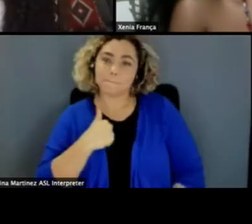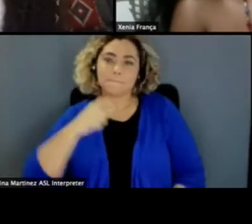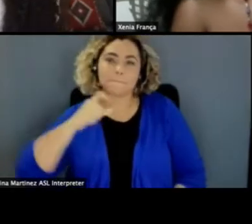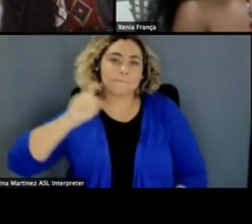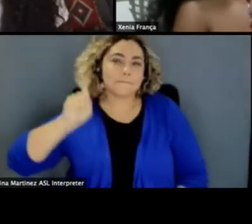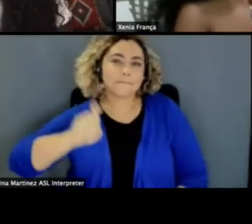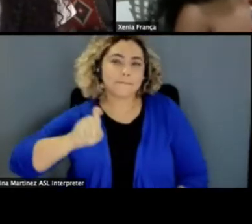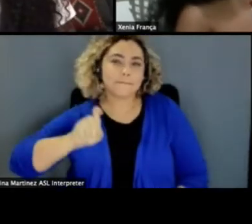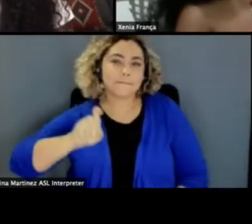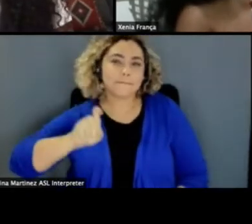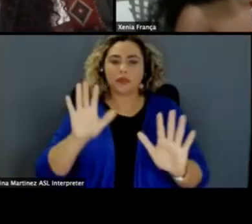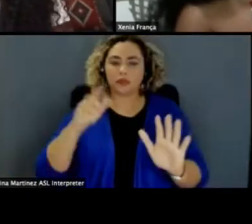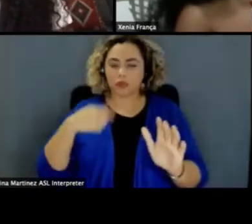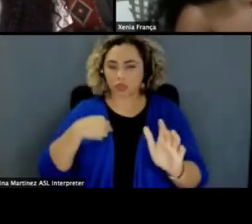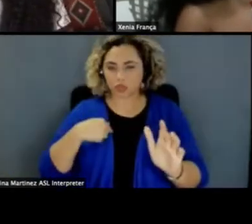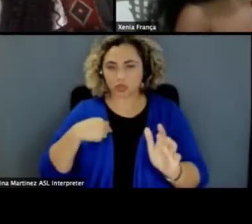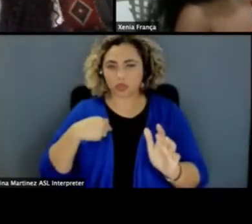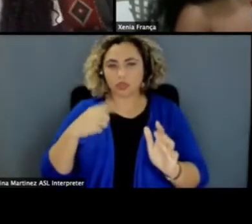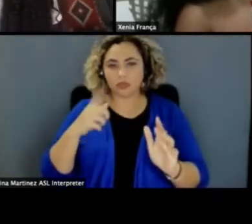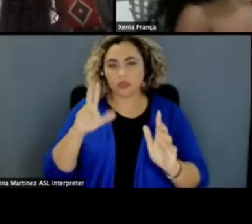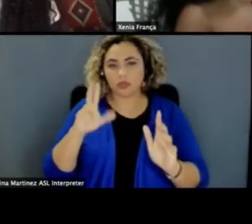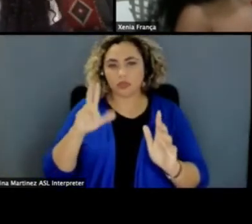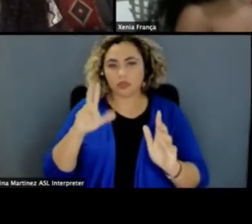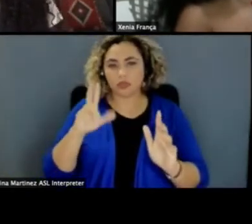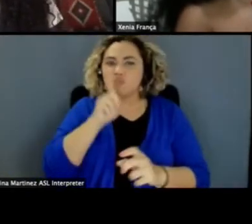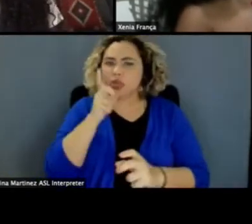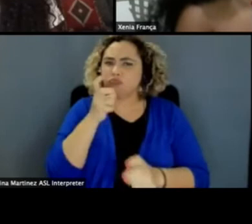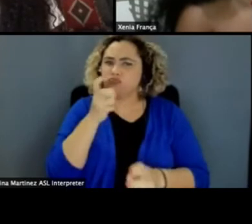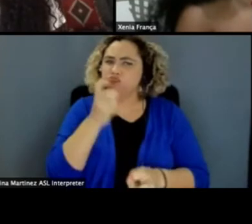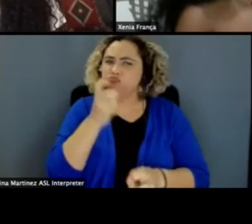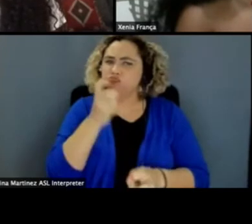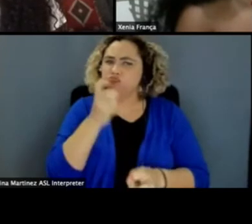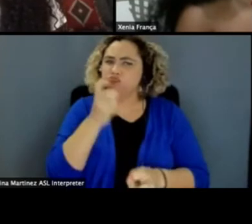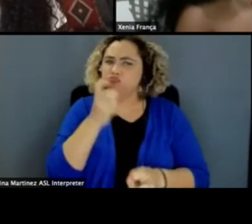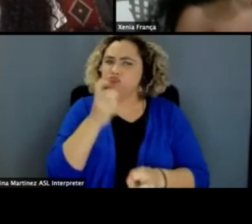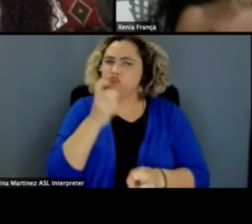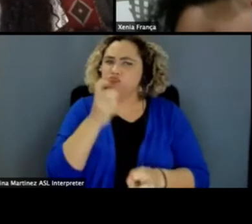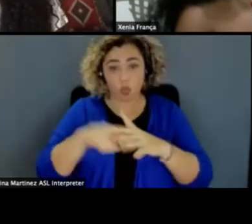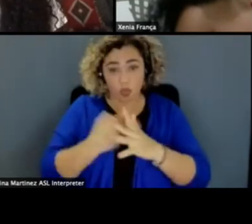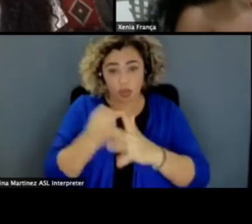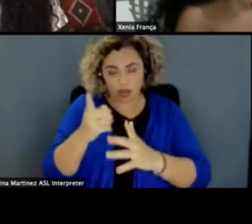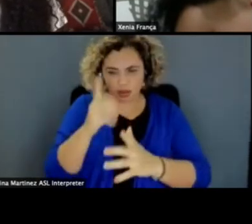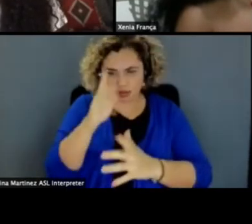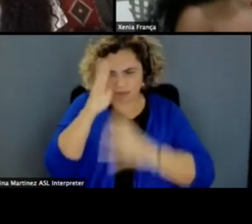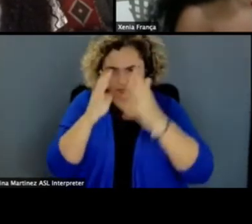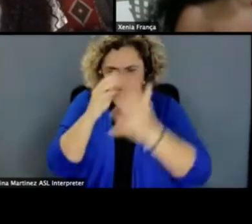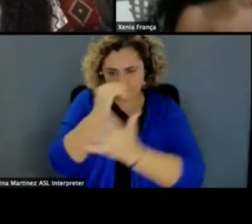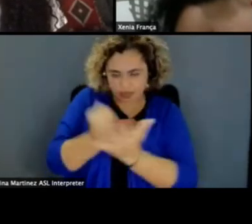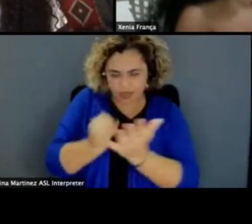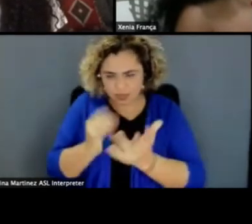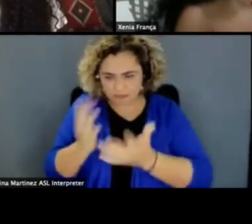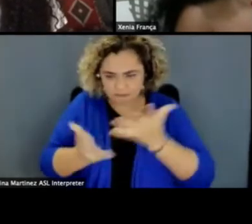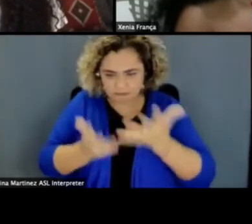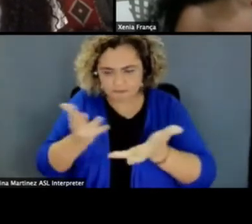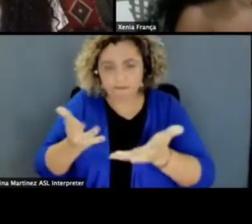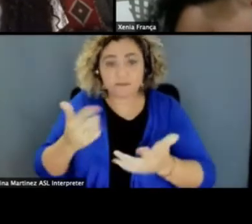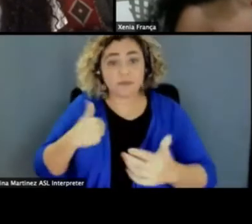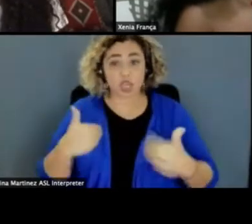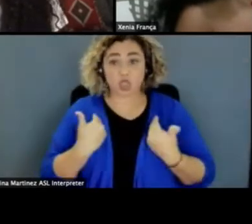I was actually going through a pretty tough time when I created that piece. As young Black women